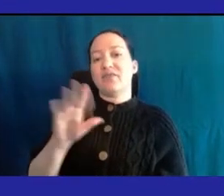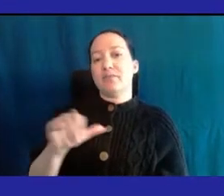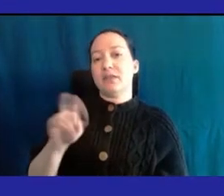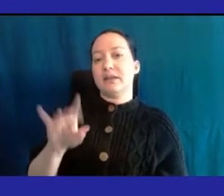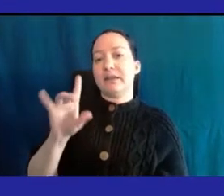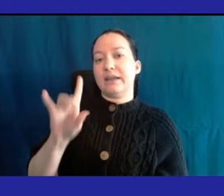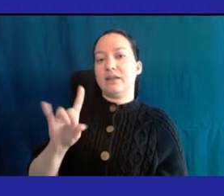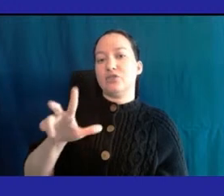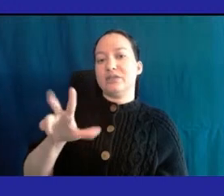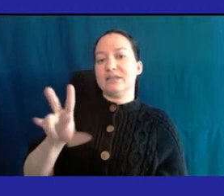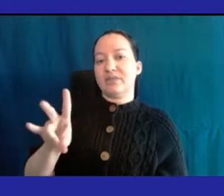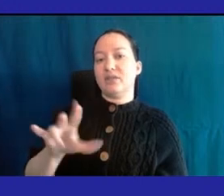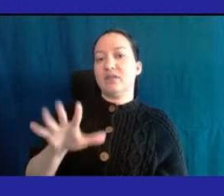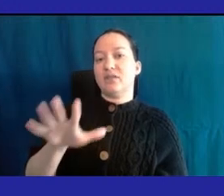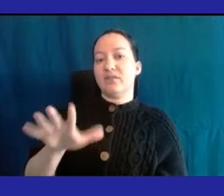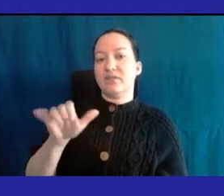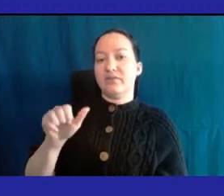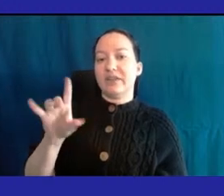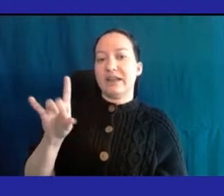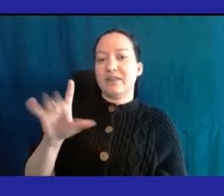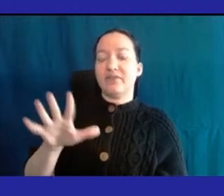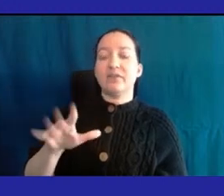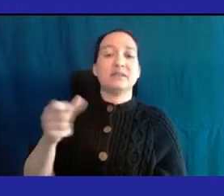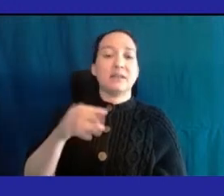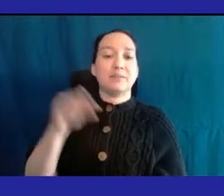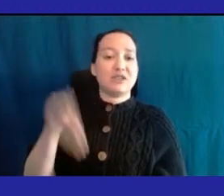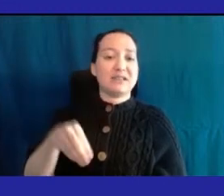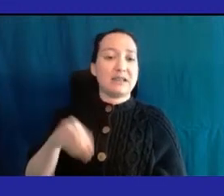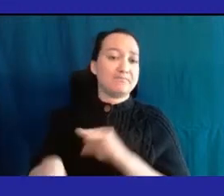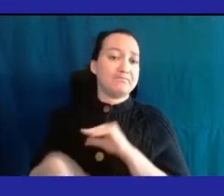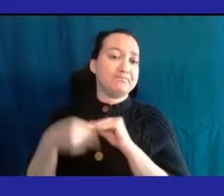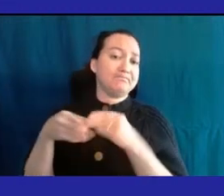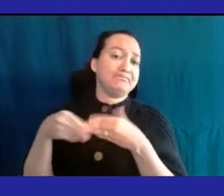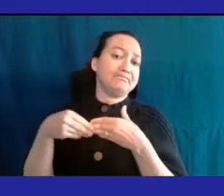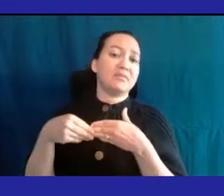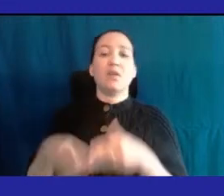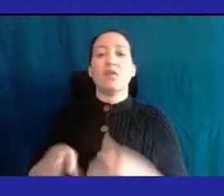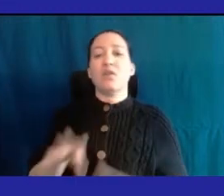$5,837,585, including a 10% construction contingency of